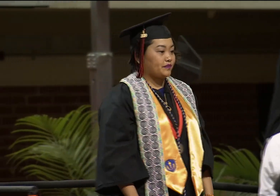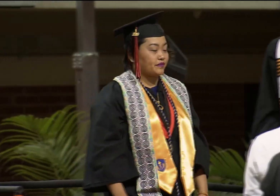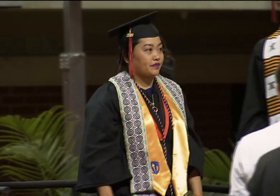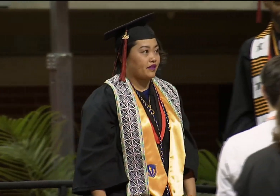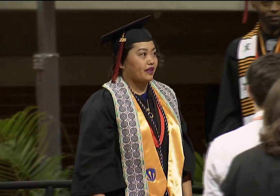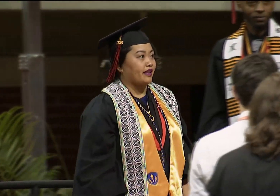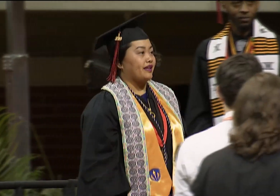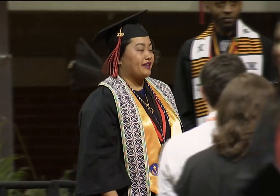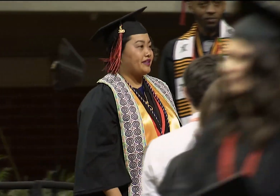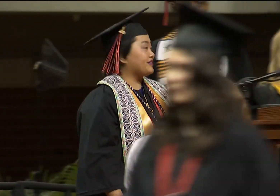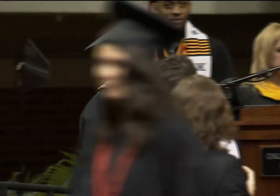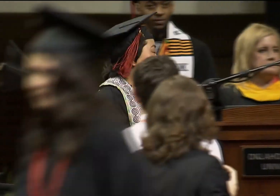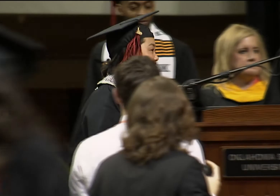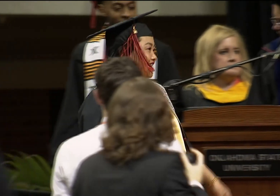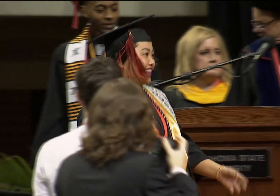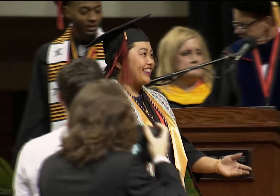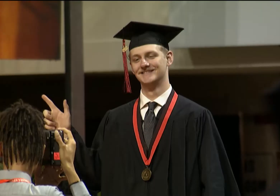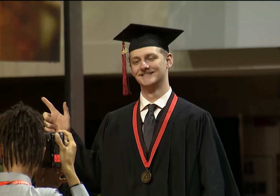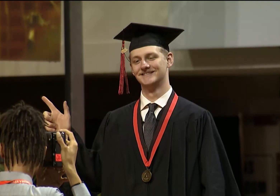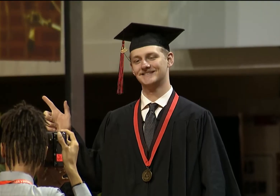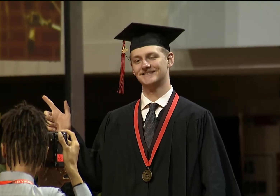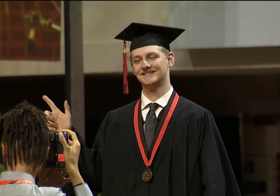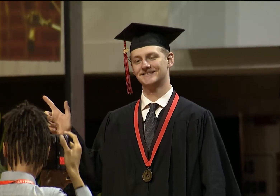Juanita Seovang Vang.